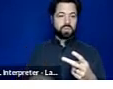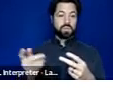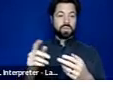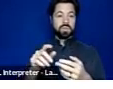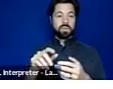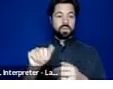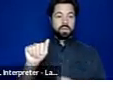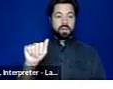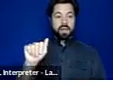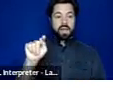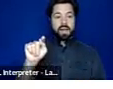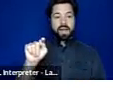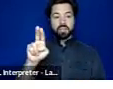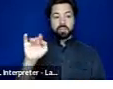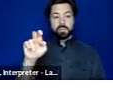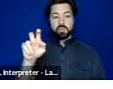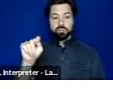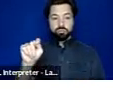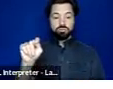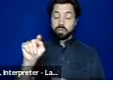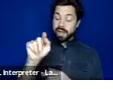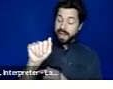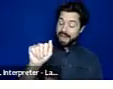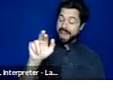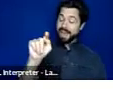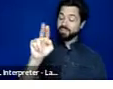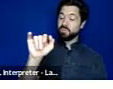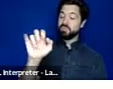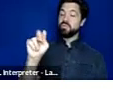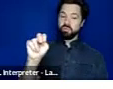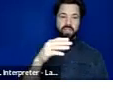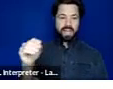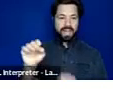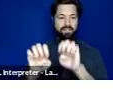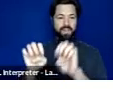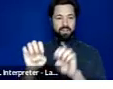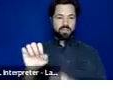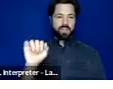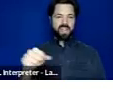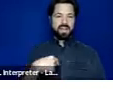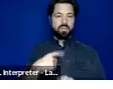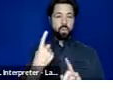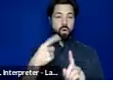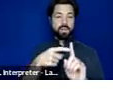evaluation, my favorite is best practices for attribution. This one, the Creative Commons Wiki one.